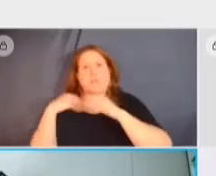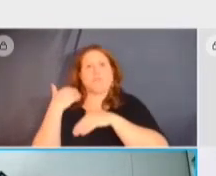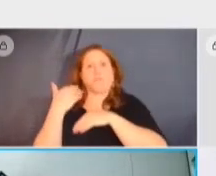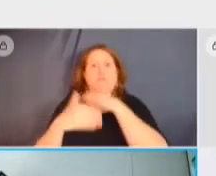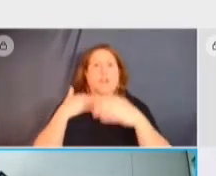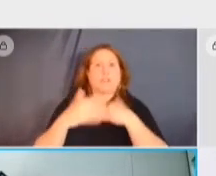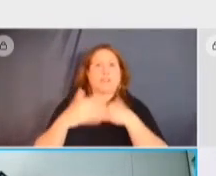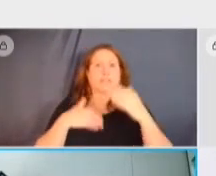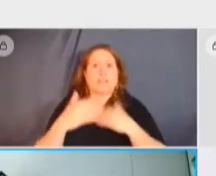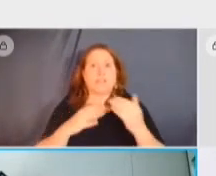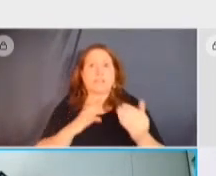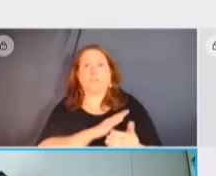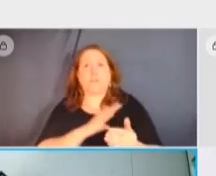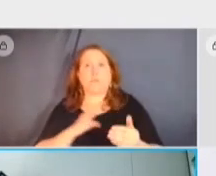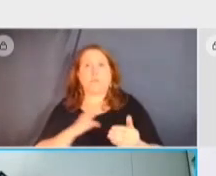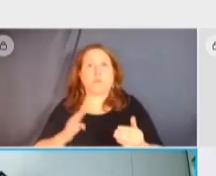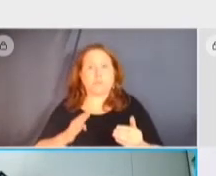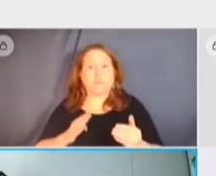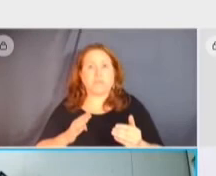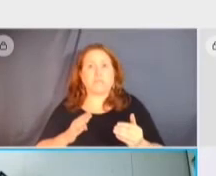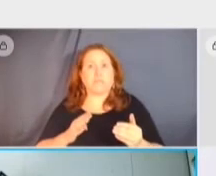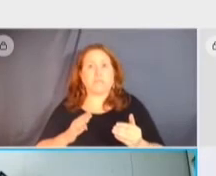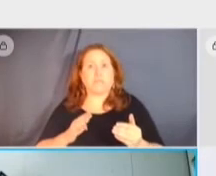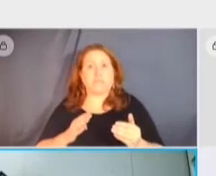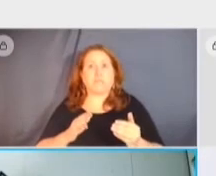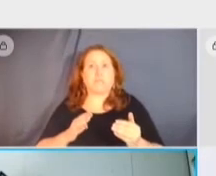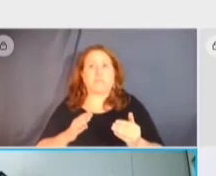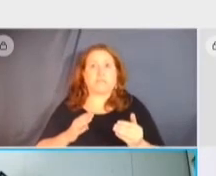promulgated a process